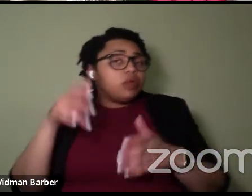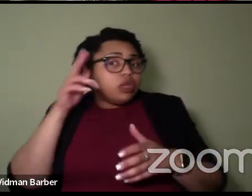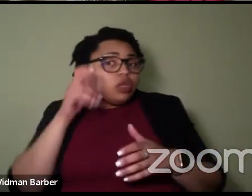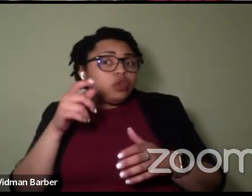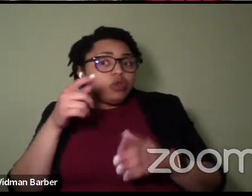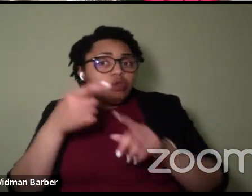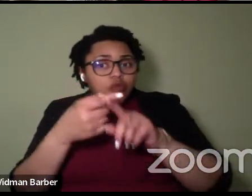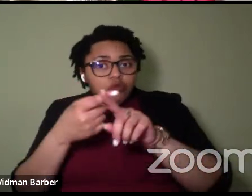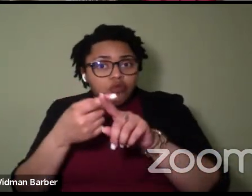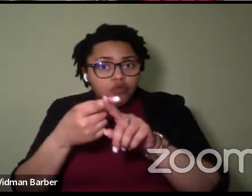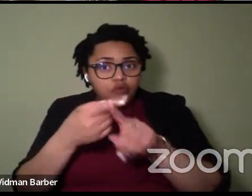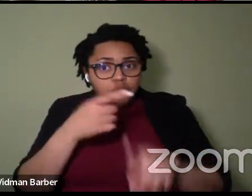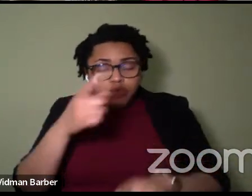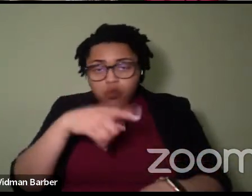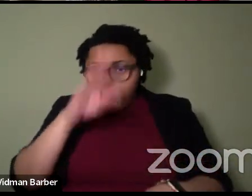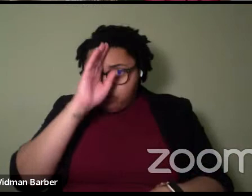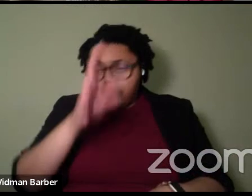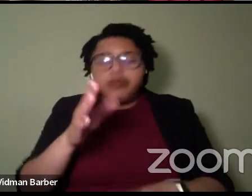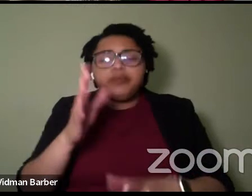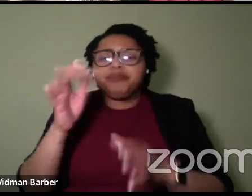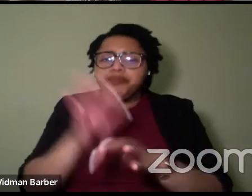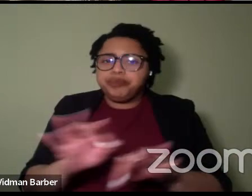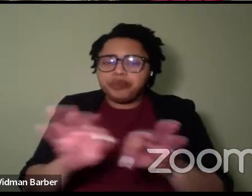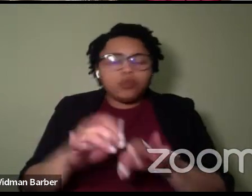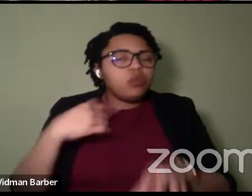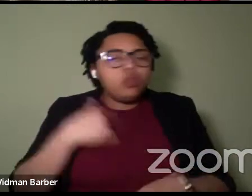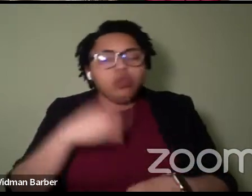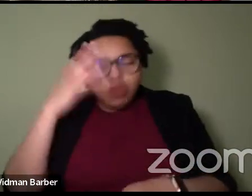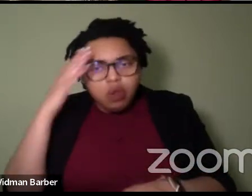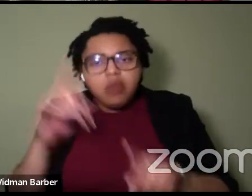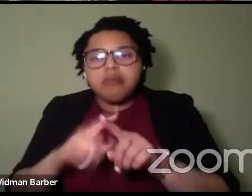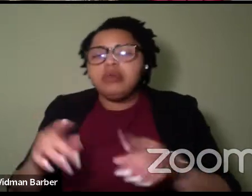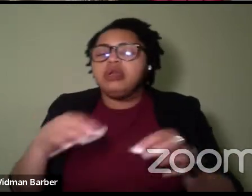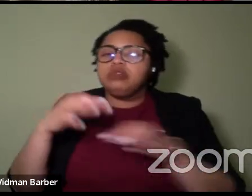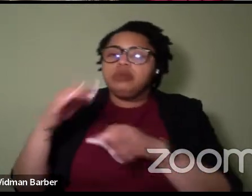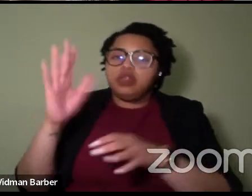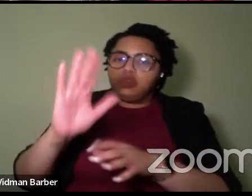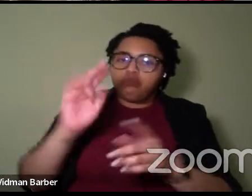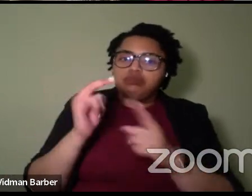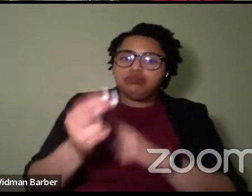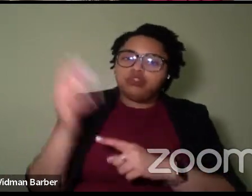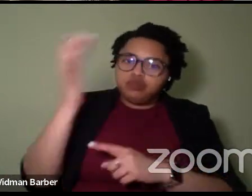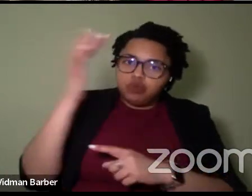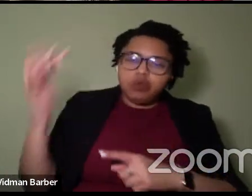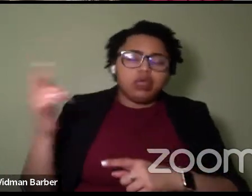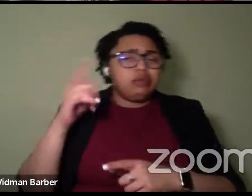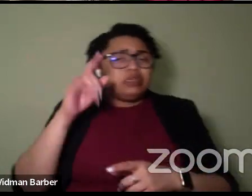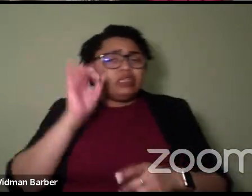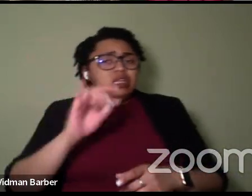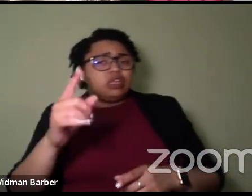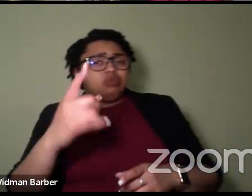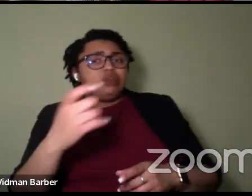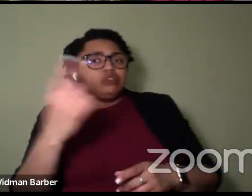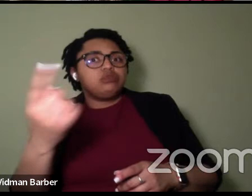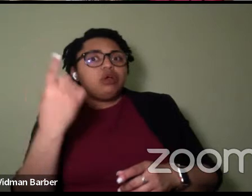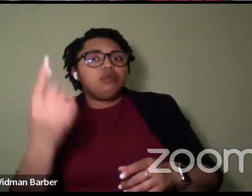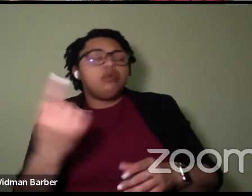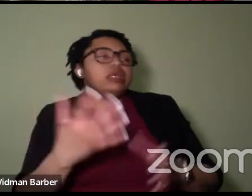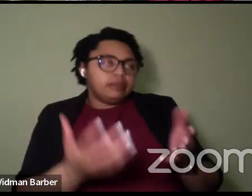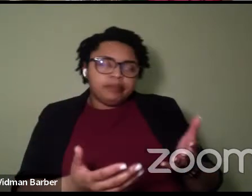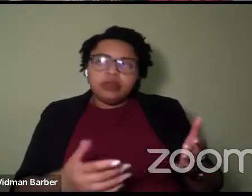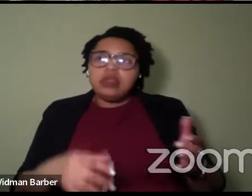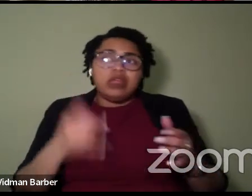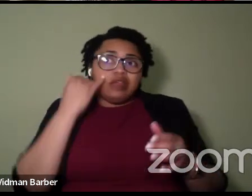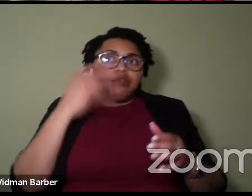we know, but why? Because I think that question is always asked when I'm talking to a white colleague or an ally. Like, well, why do we need to be talking